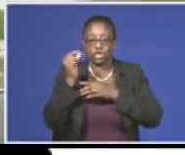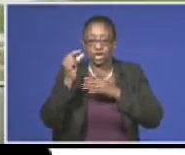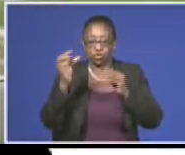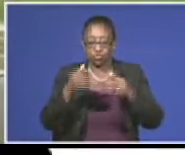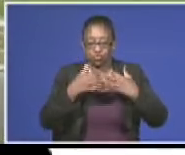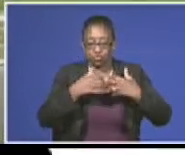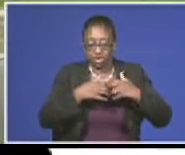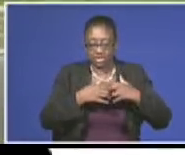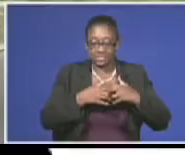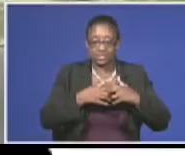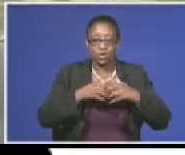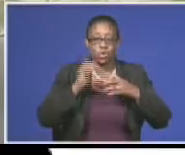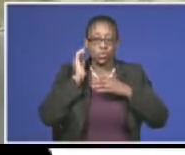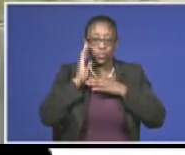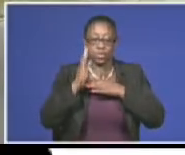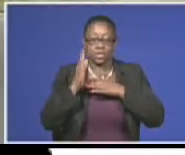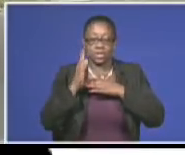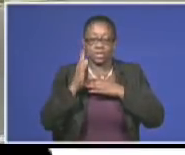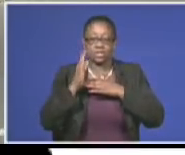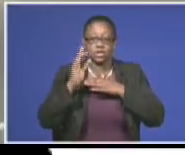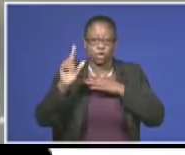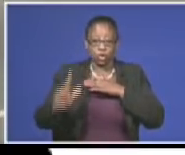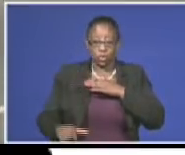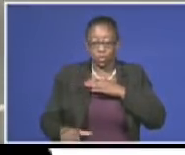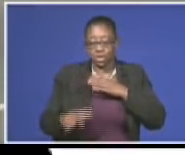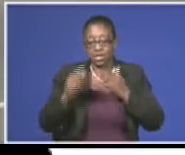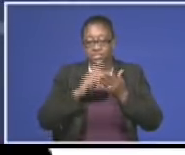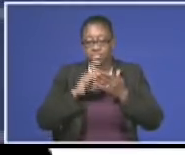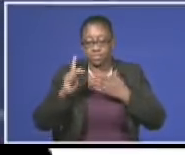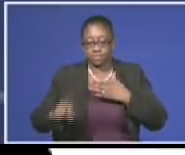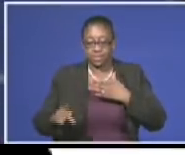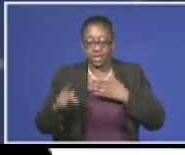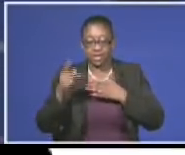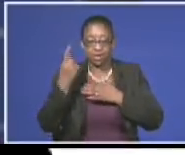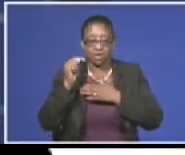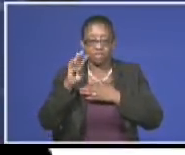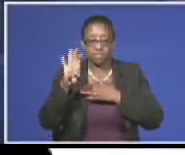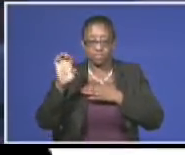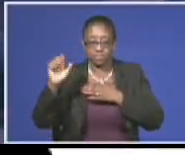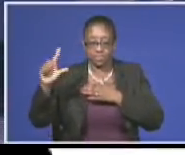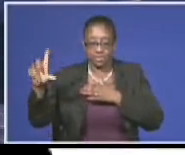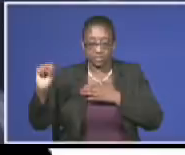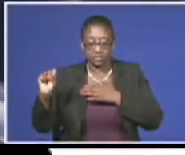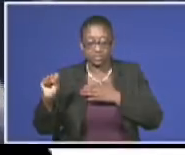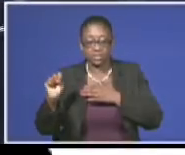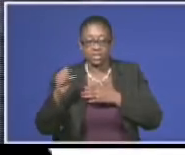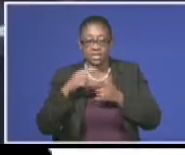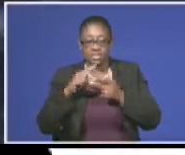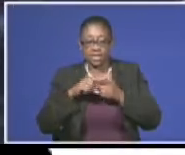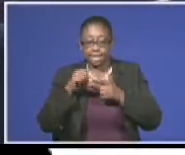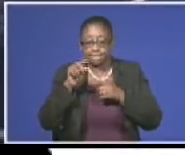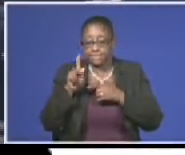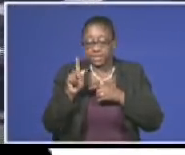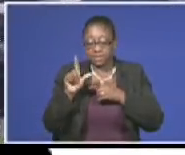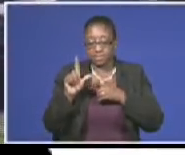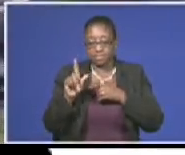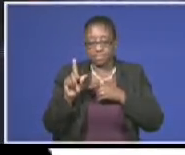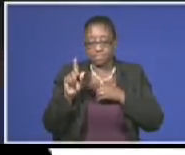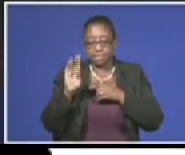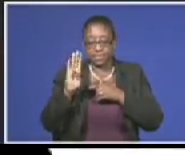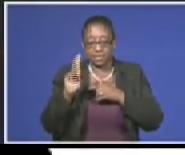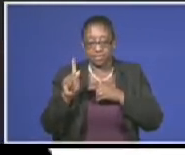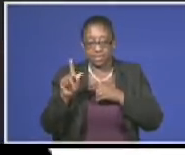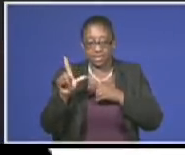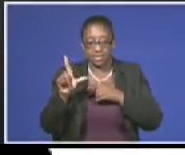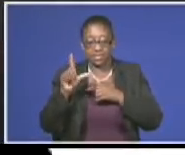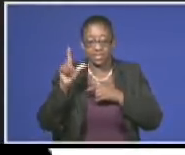and Light that are expected to ultimately lower the cost of electricity will be transported to the Clifton Pier plant. B.P.L's Director of Public Relations,